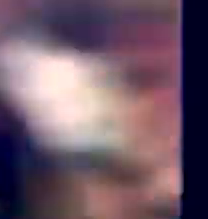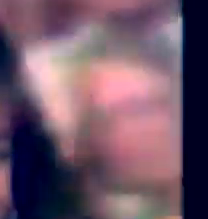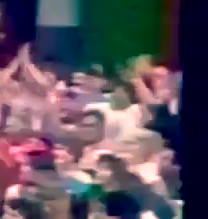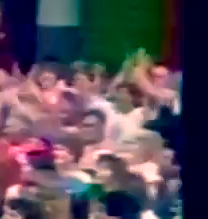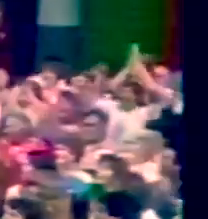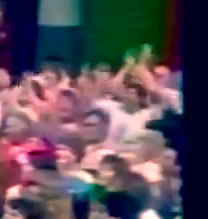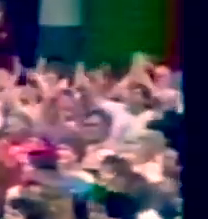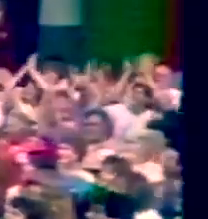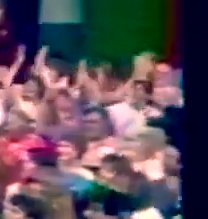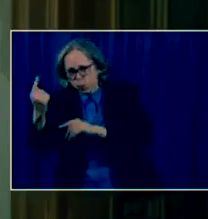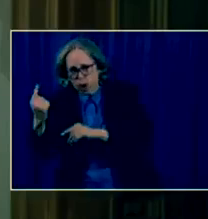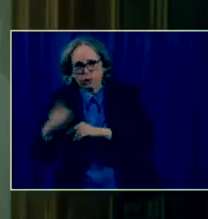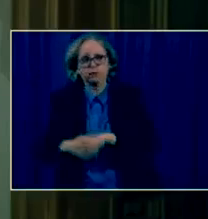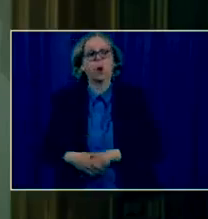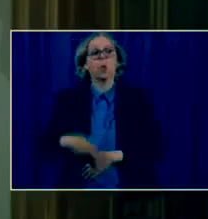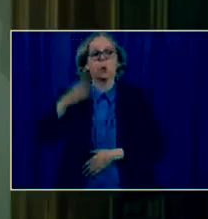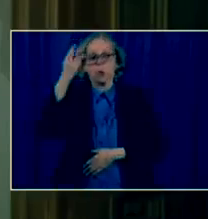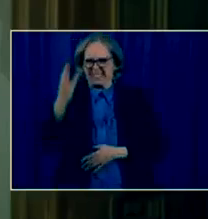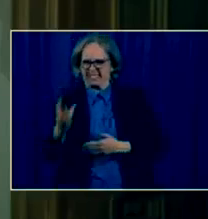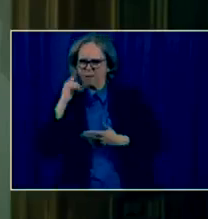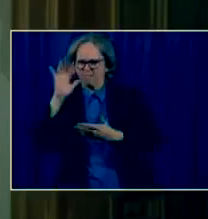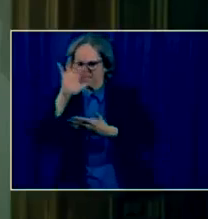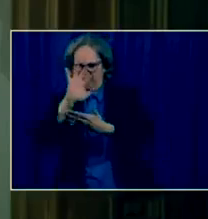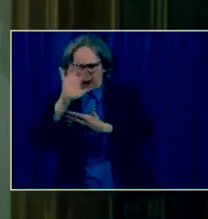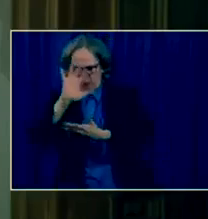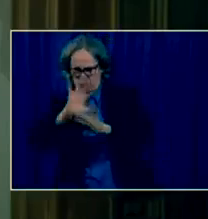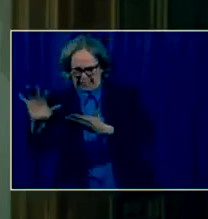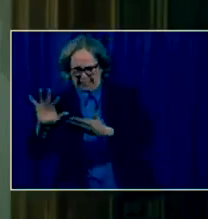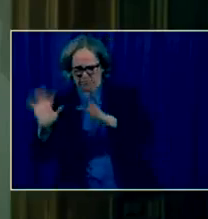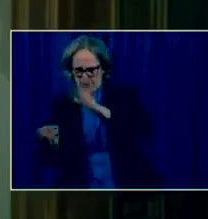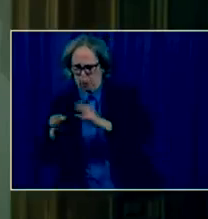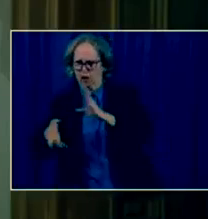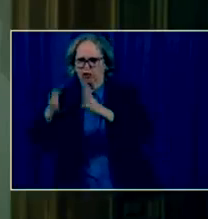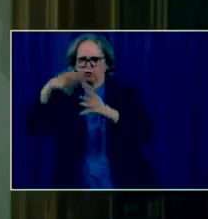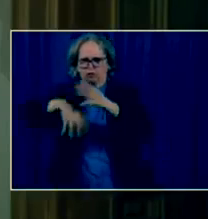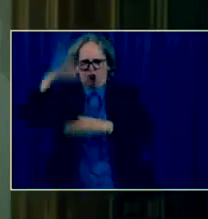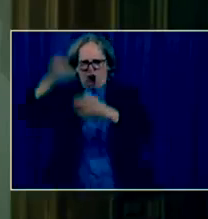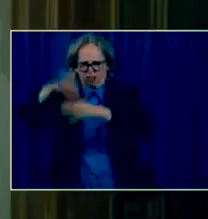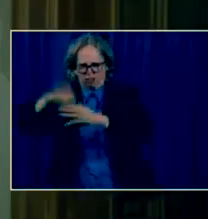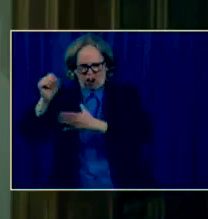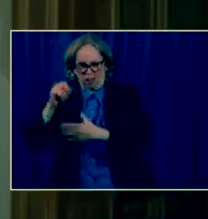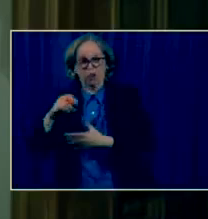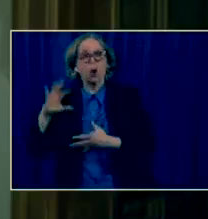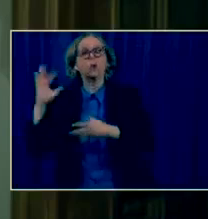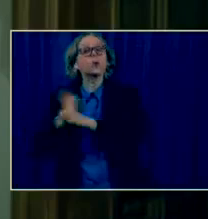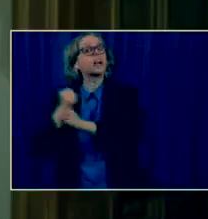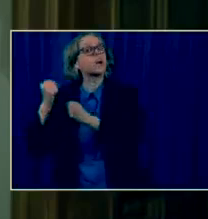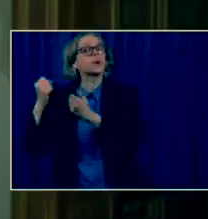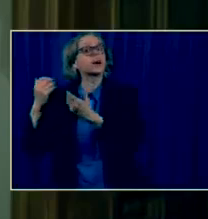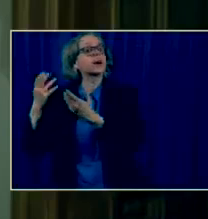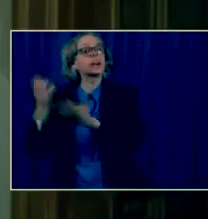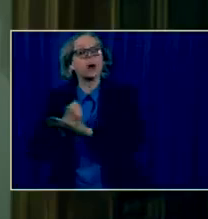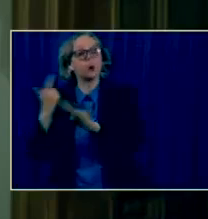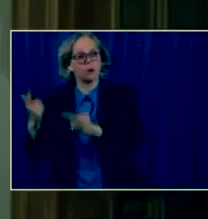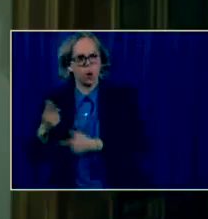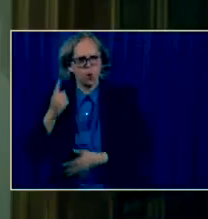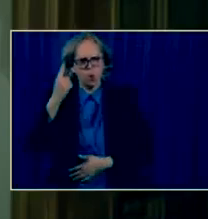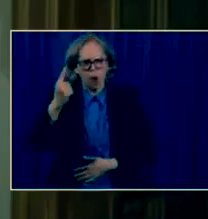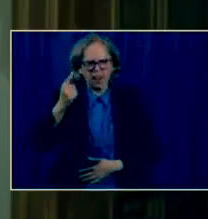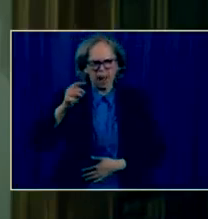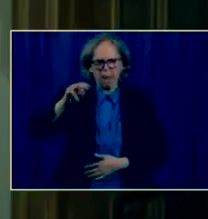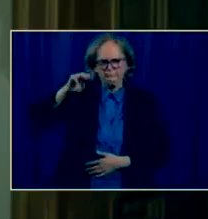Right. And the winner each Wednesday will receive $1 million.